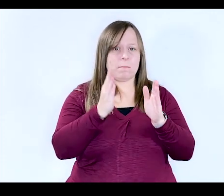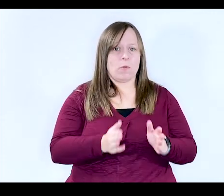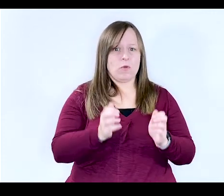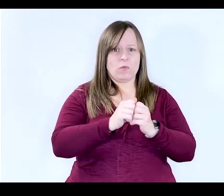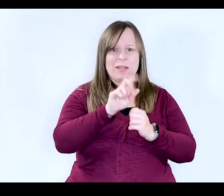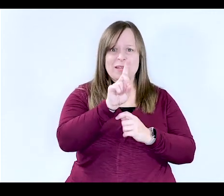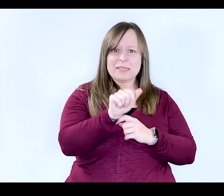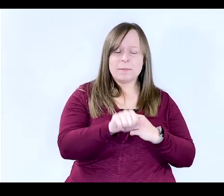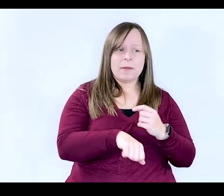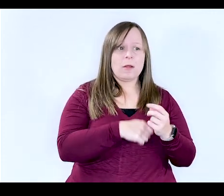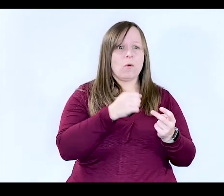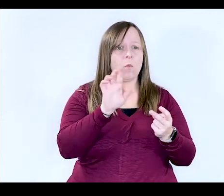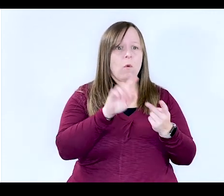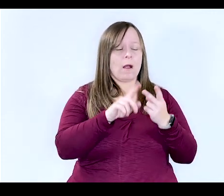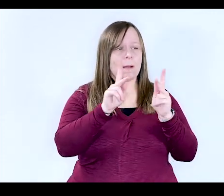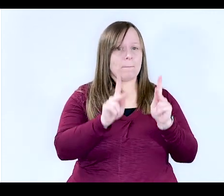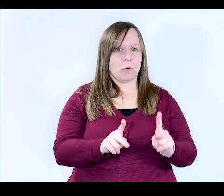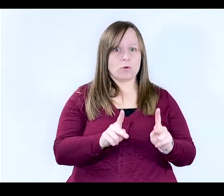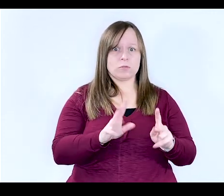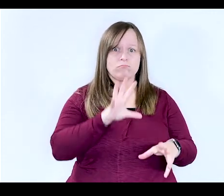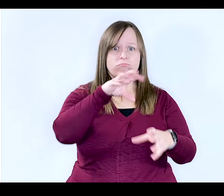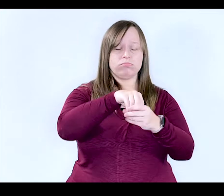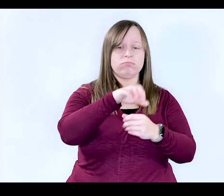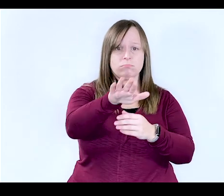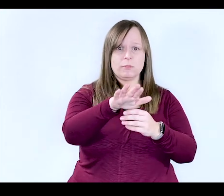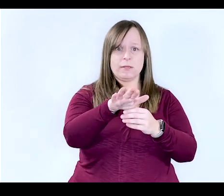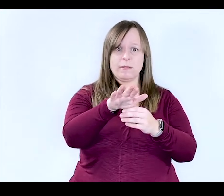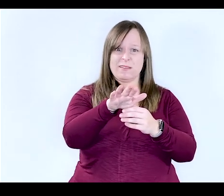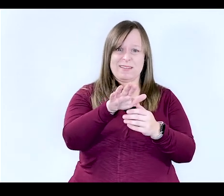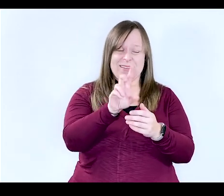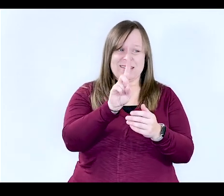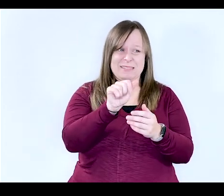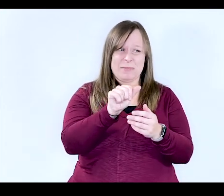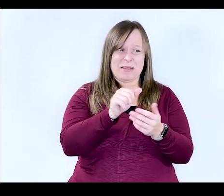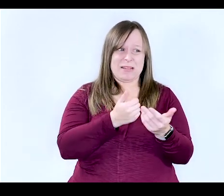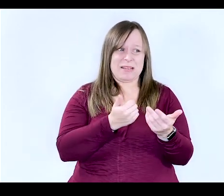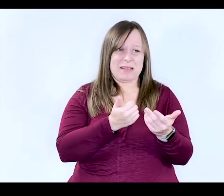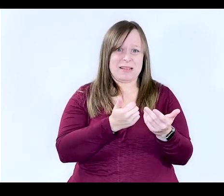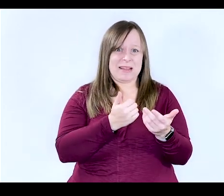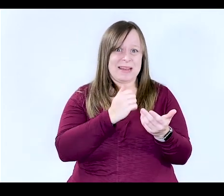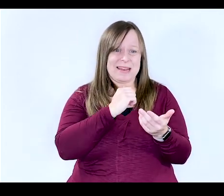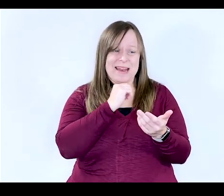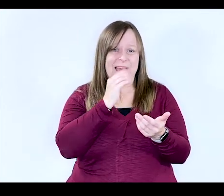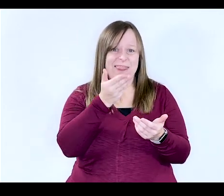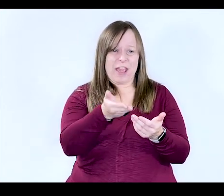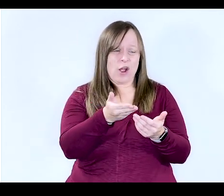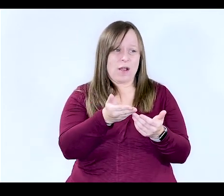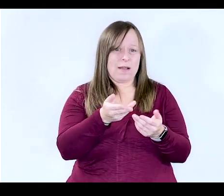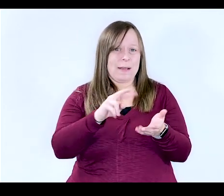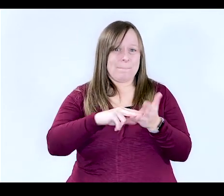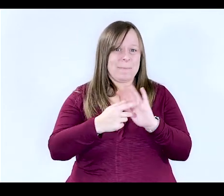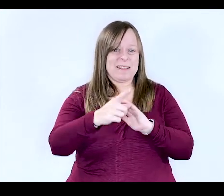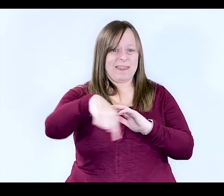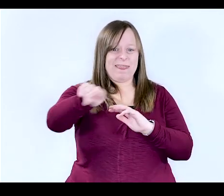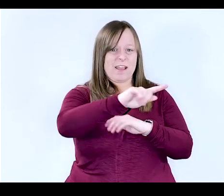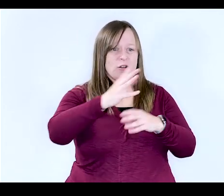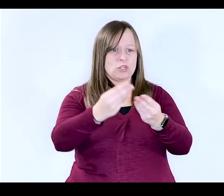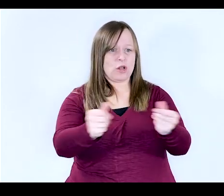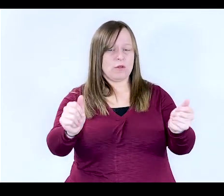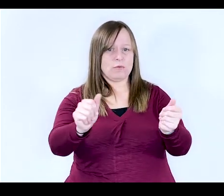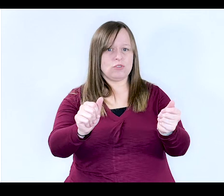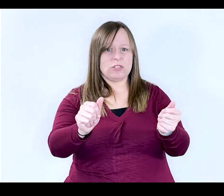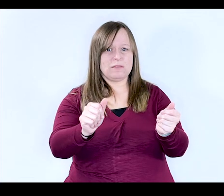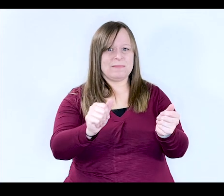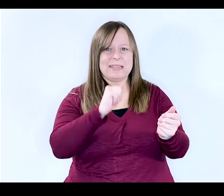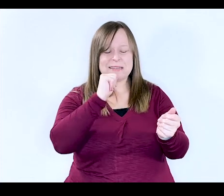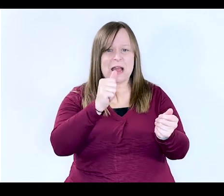person with a disability or a person representing people with disabilities not to be at the table means that they were already setting their solution up